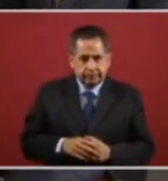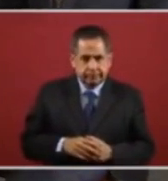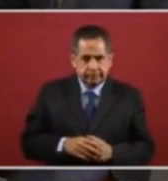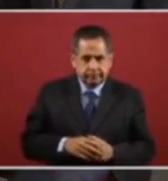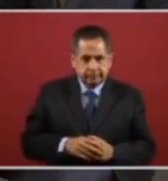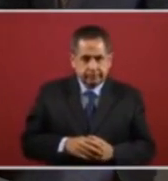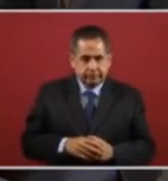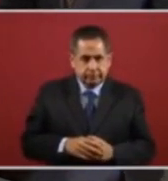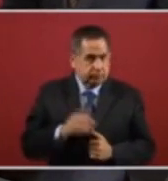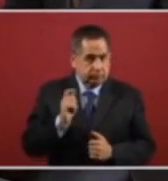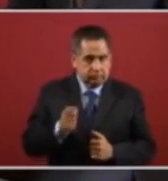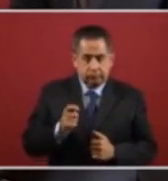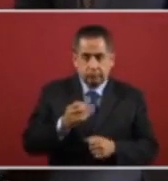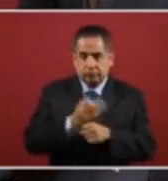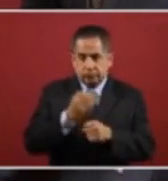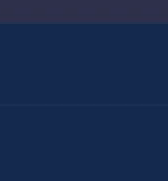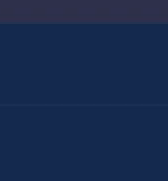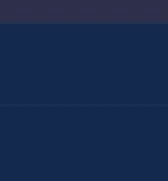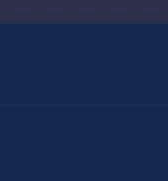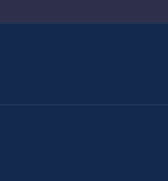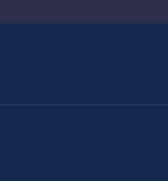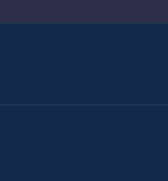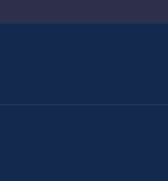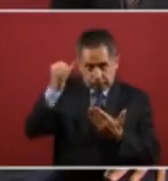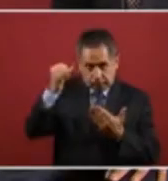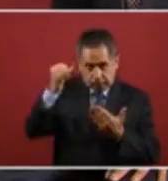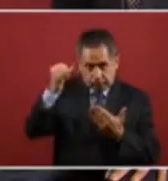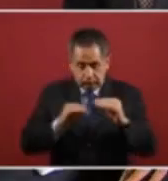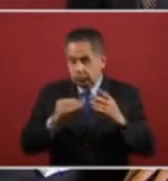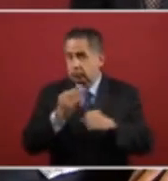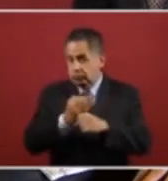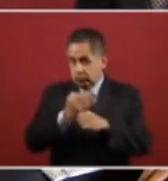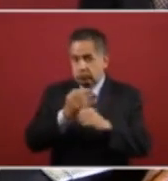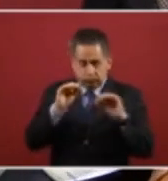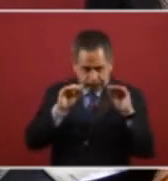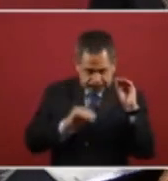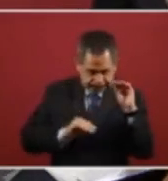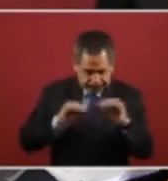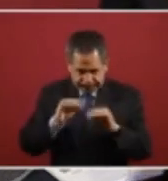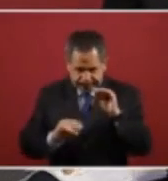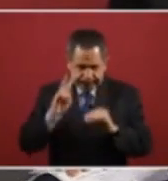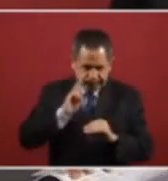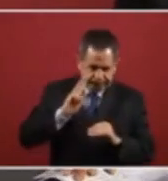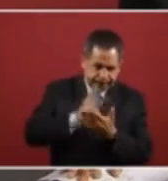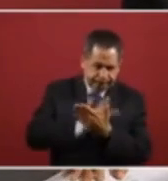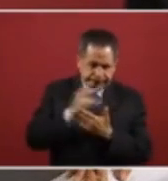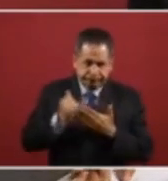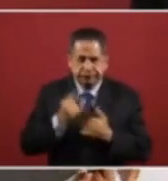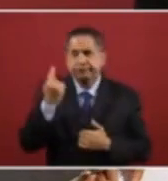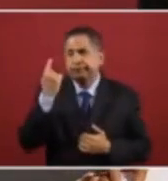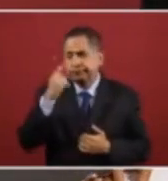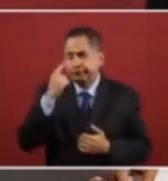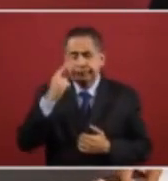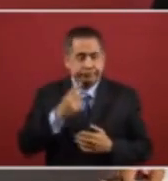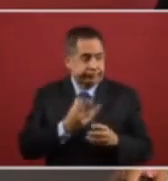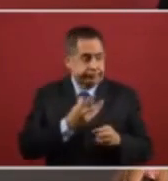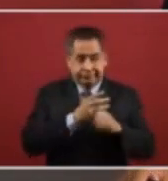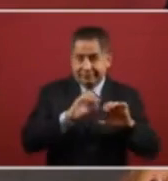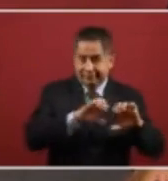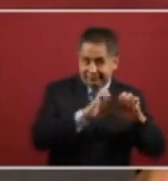So then, of course, it's taking into effect a project which is